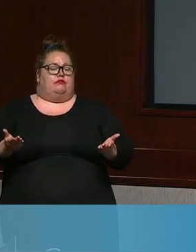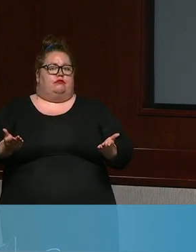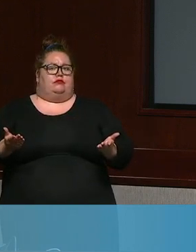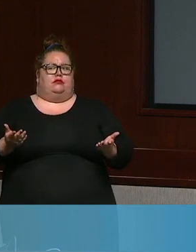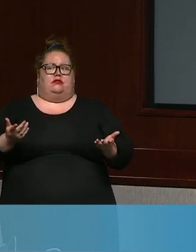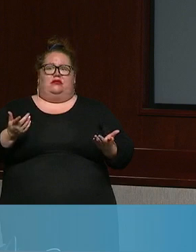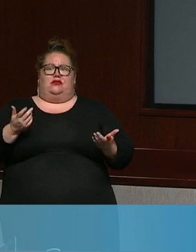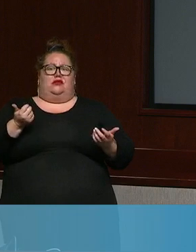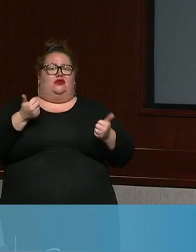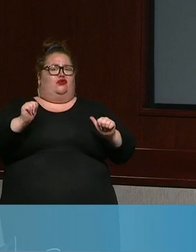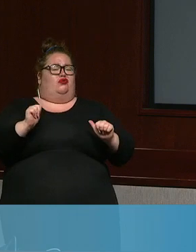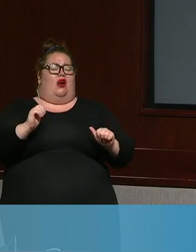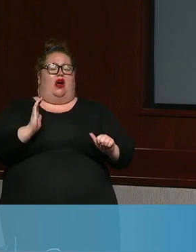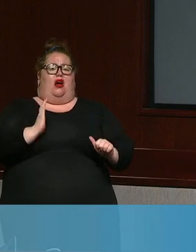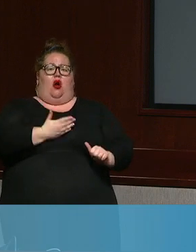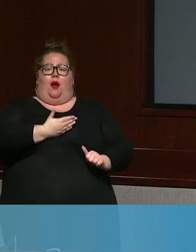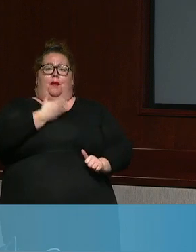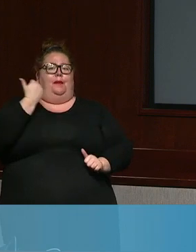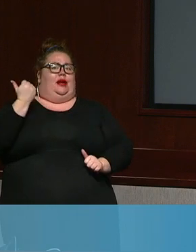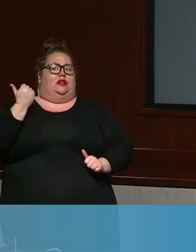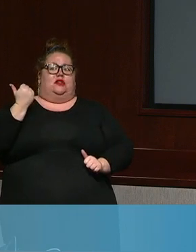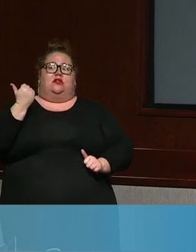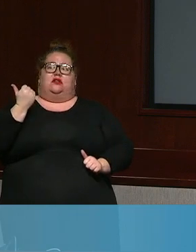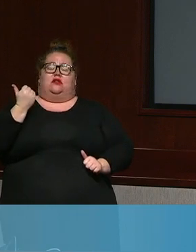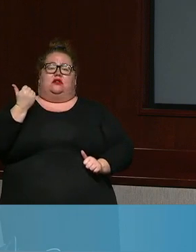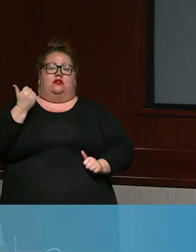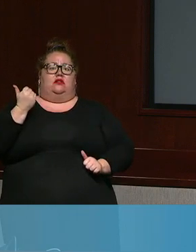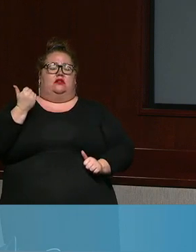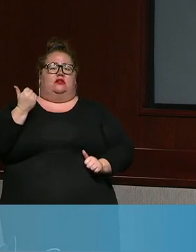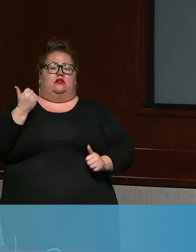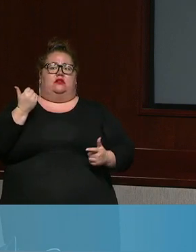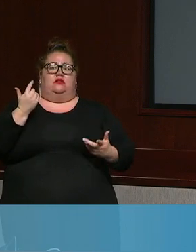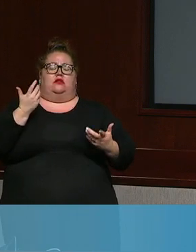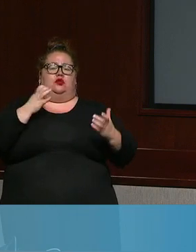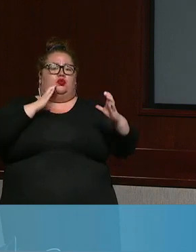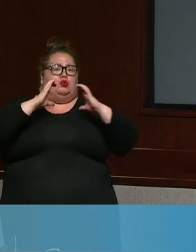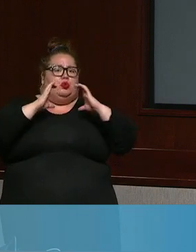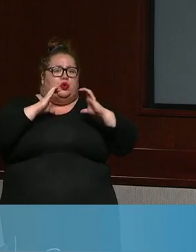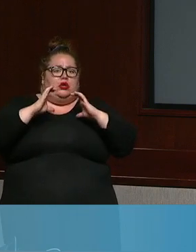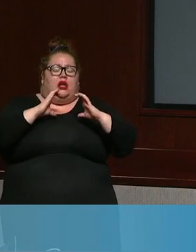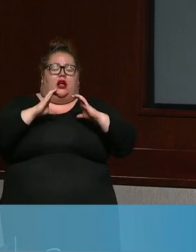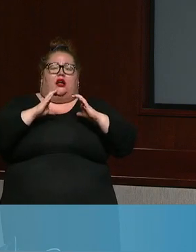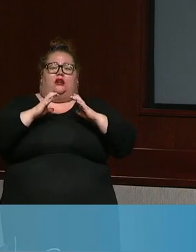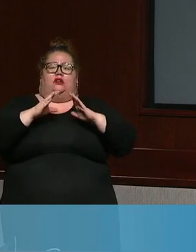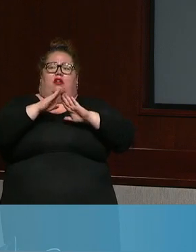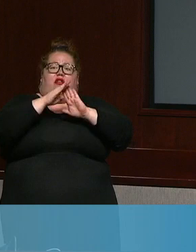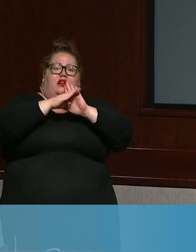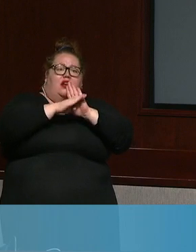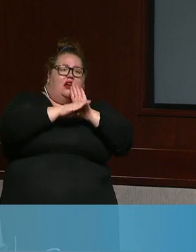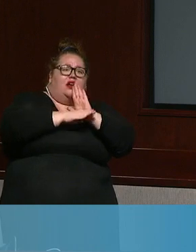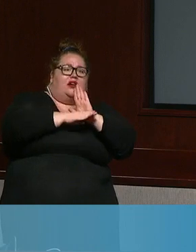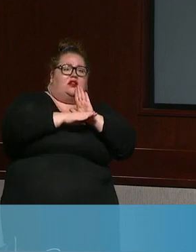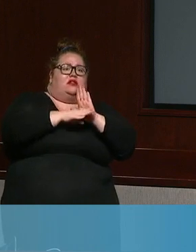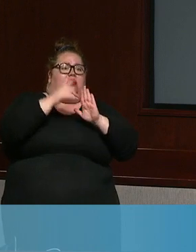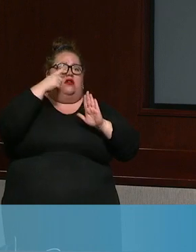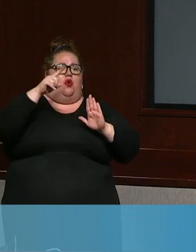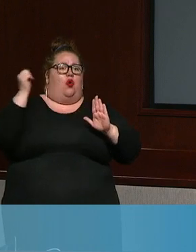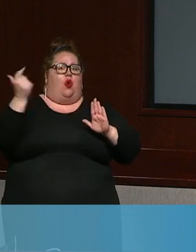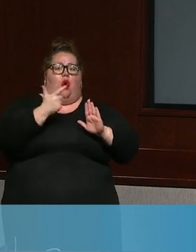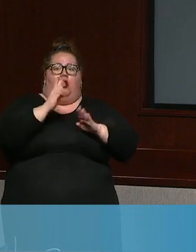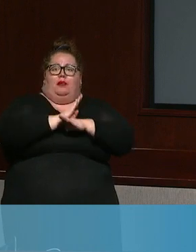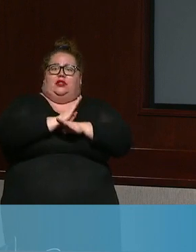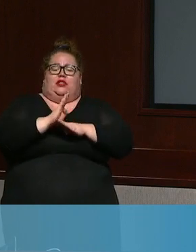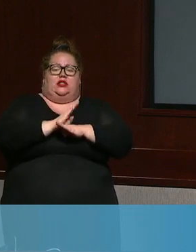lengths to make sure that we're communicating the guidance to these businesses who are